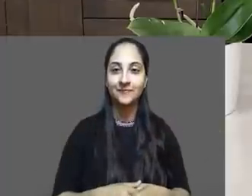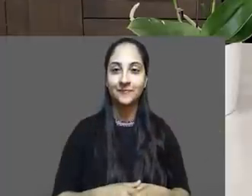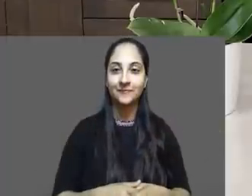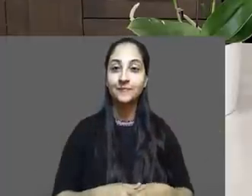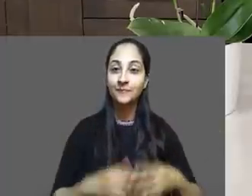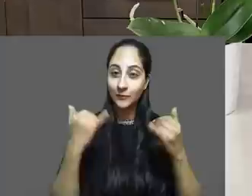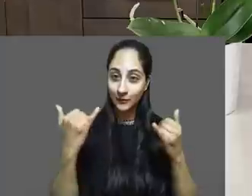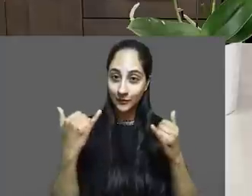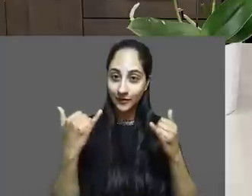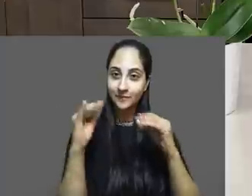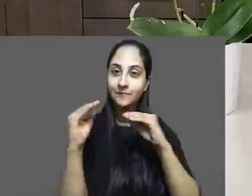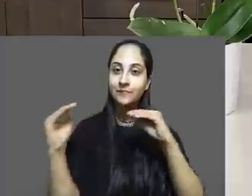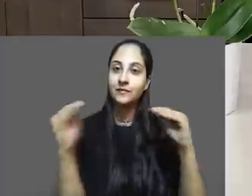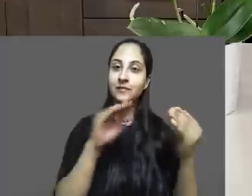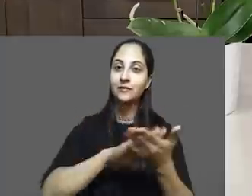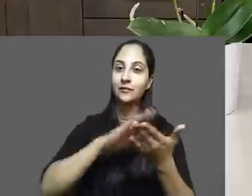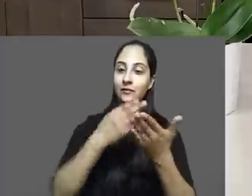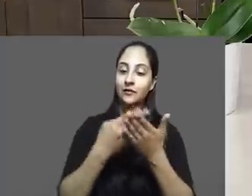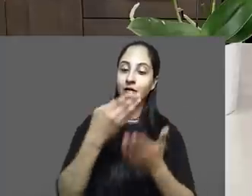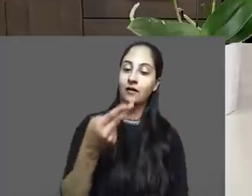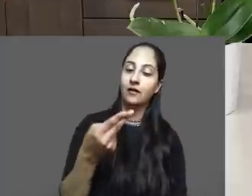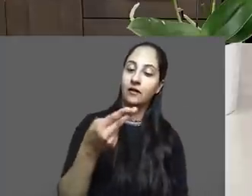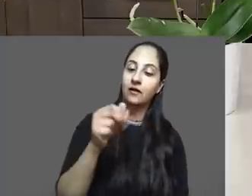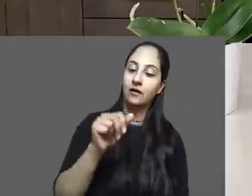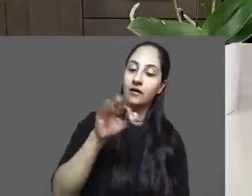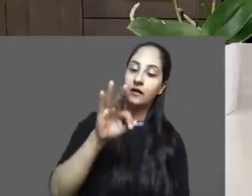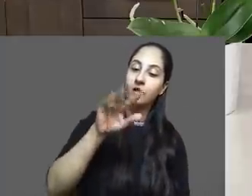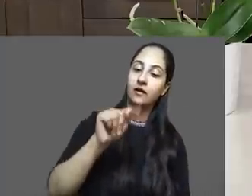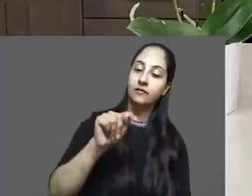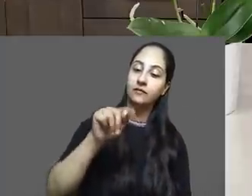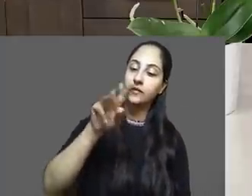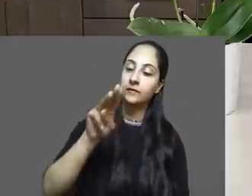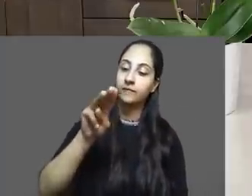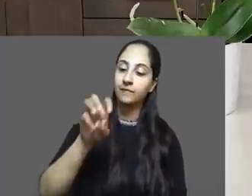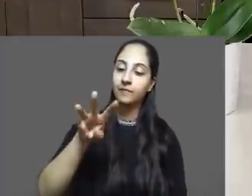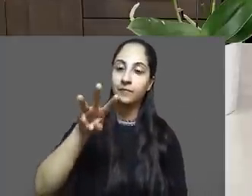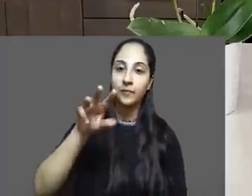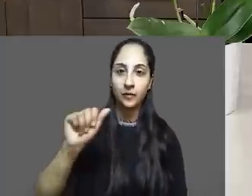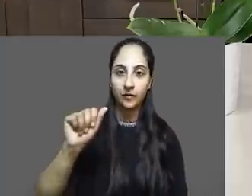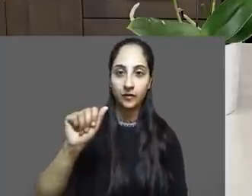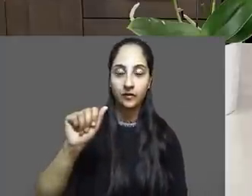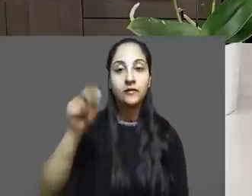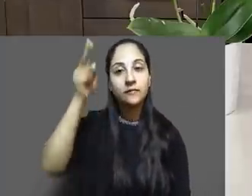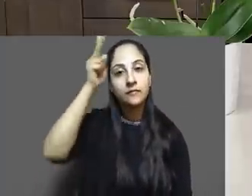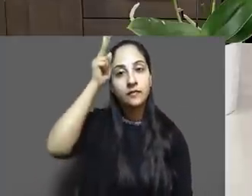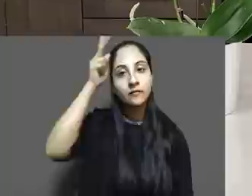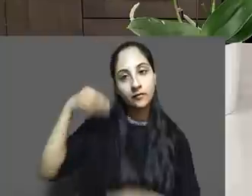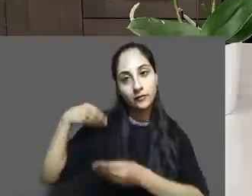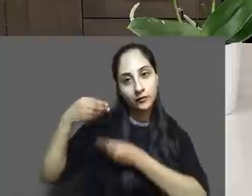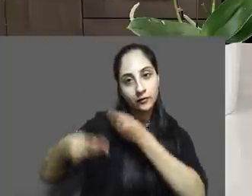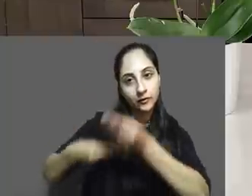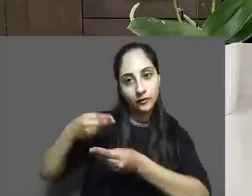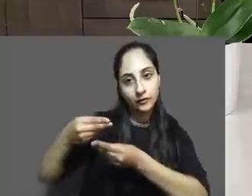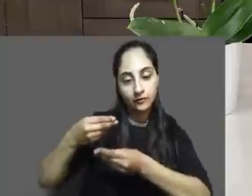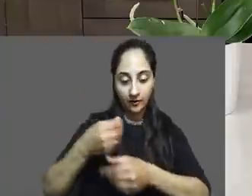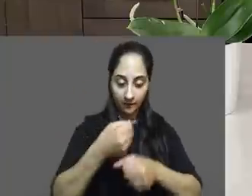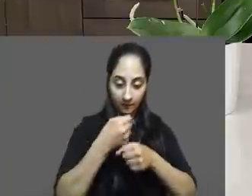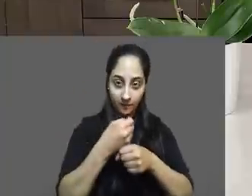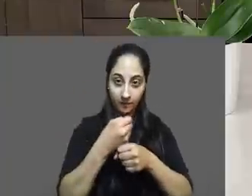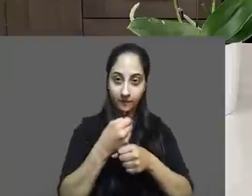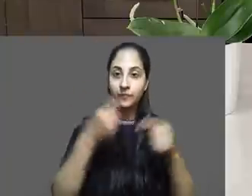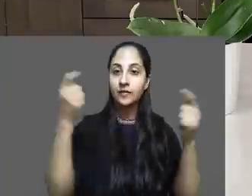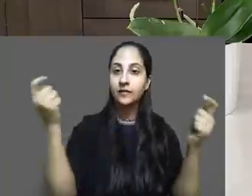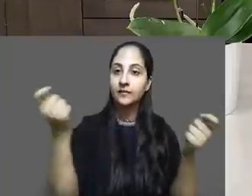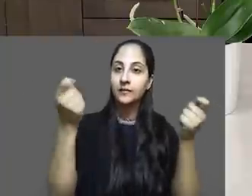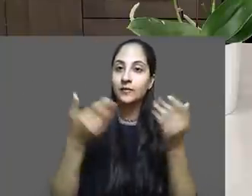you. Today I'm going to be showing you how to make haf mewa, which is a traditional serving at